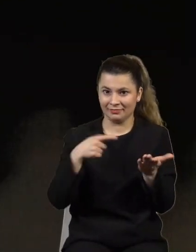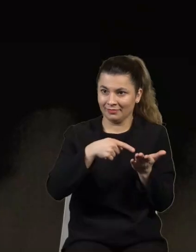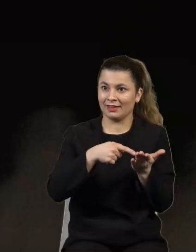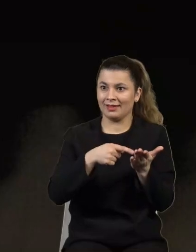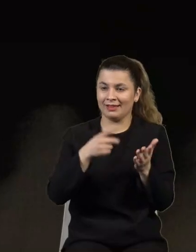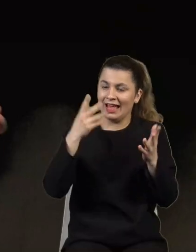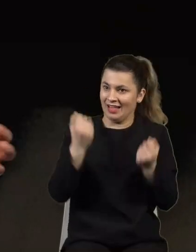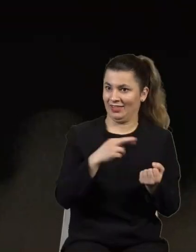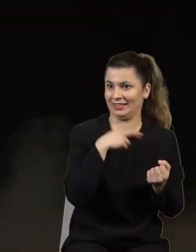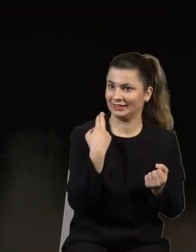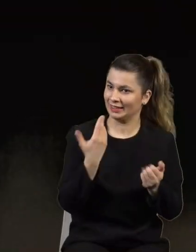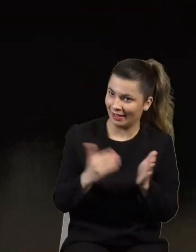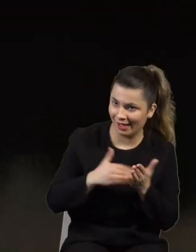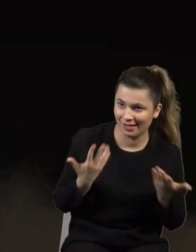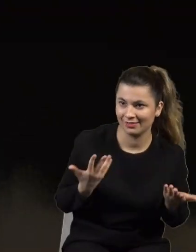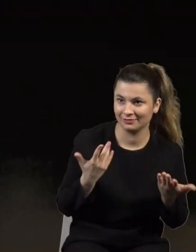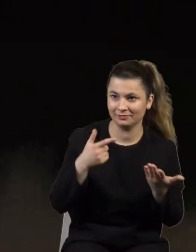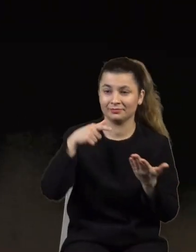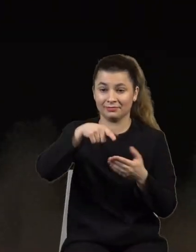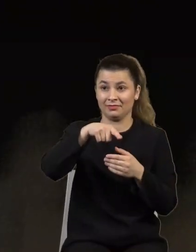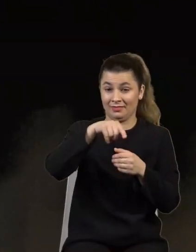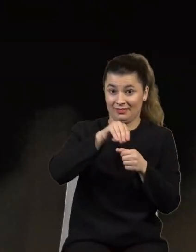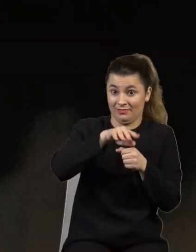especially when someone is trying to